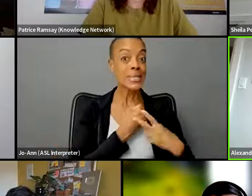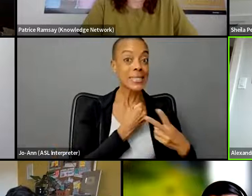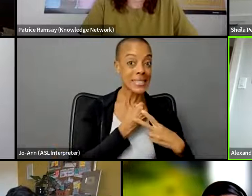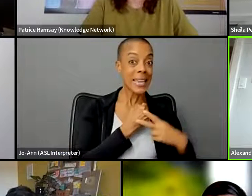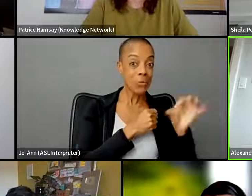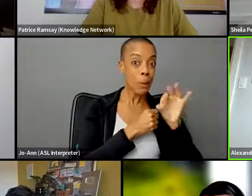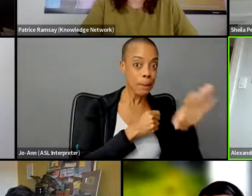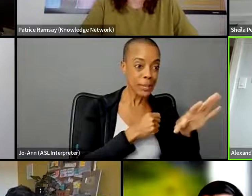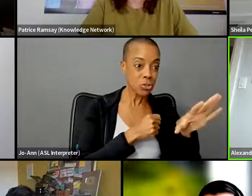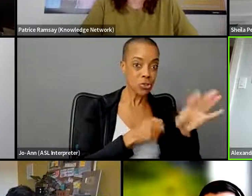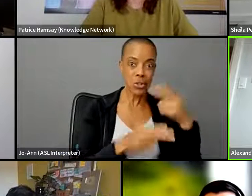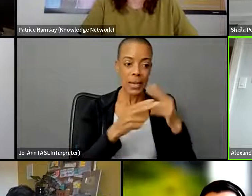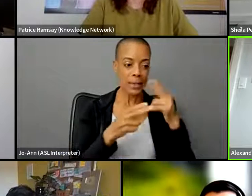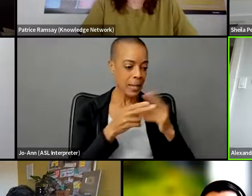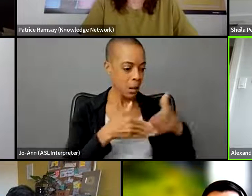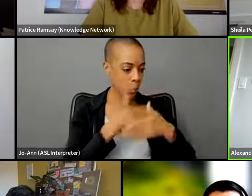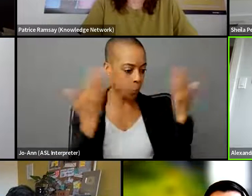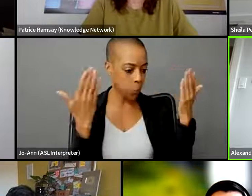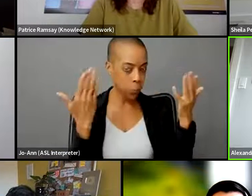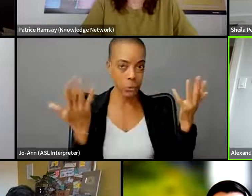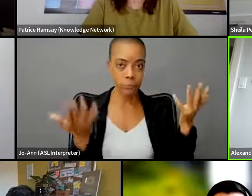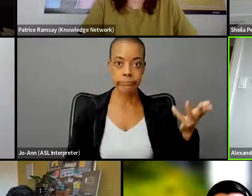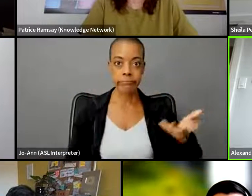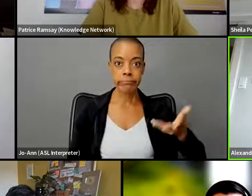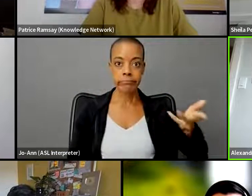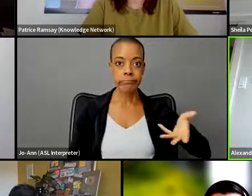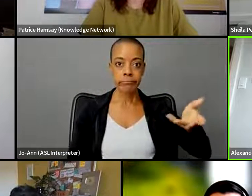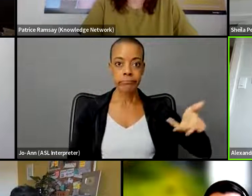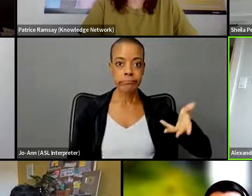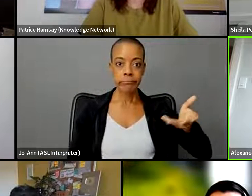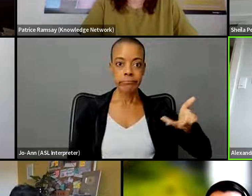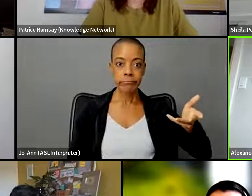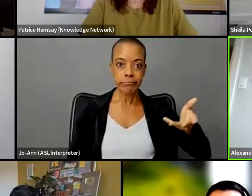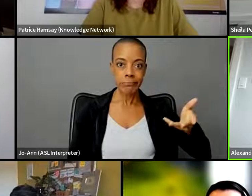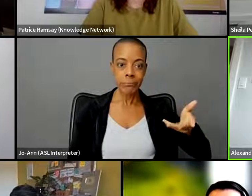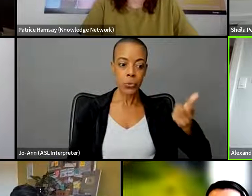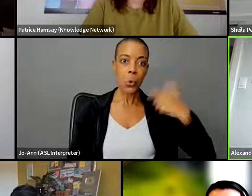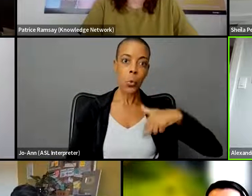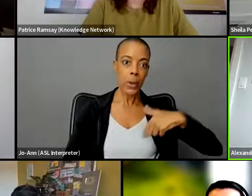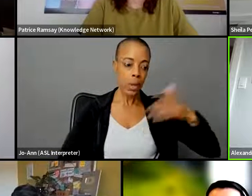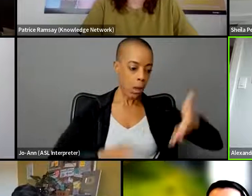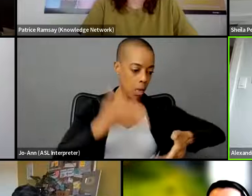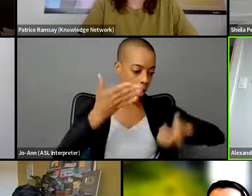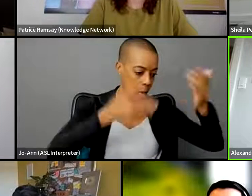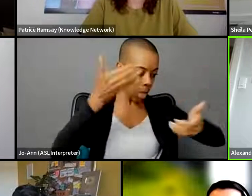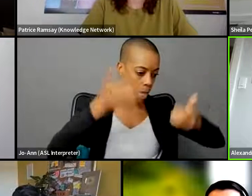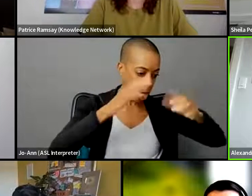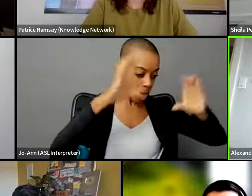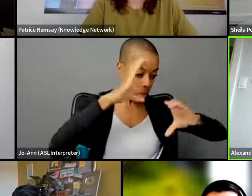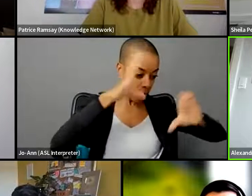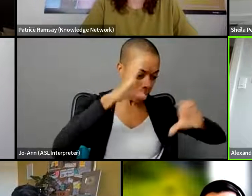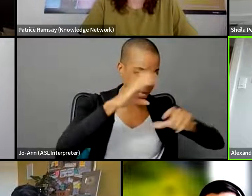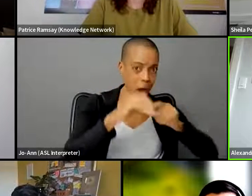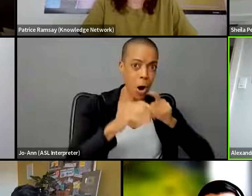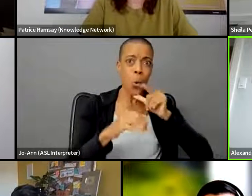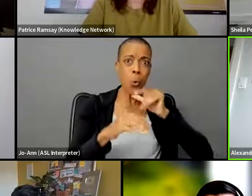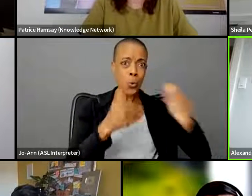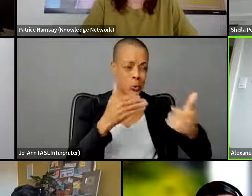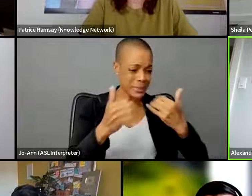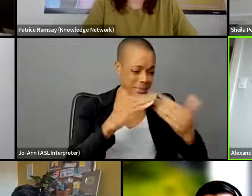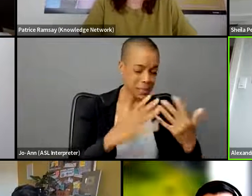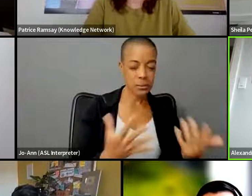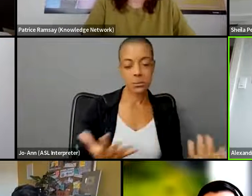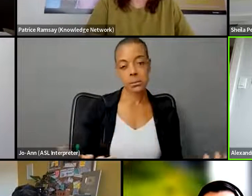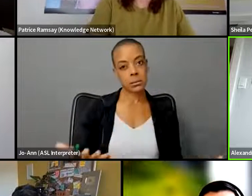materials, if your name is not on the treatment, it means that we have to go digging through our files to figure out who the heck sent us something, and